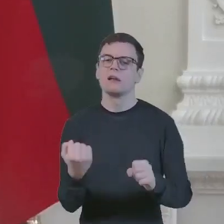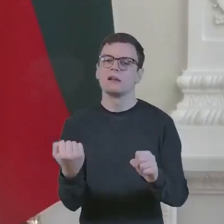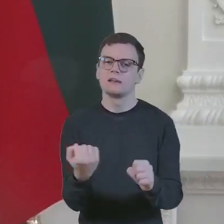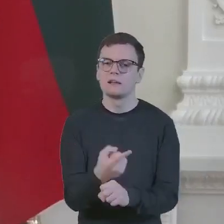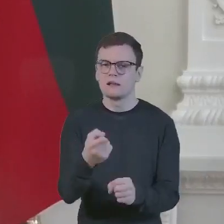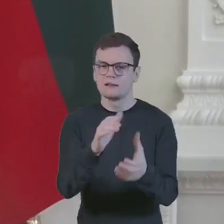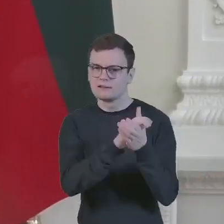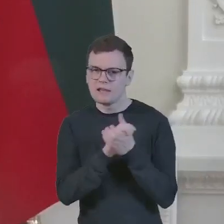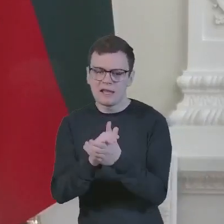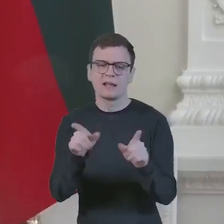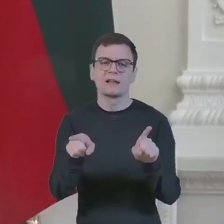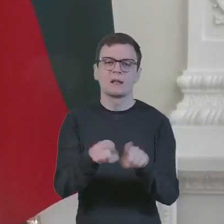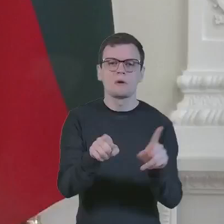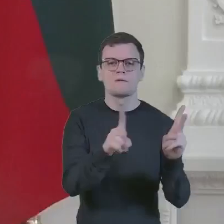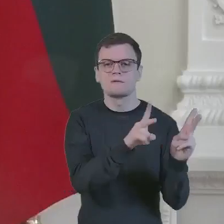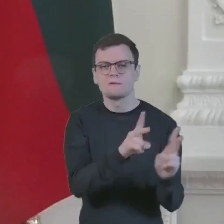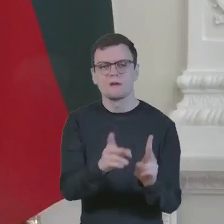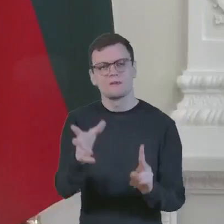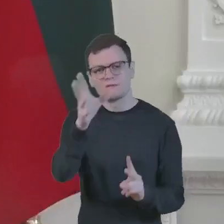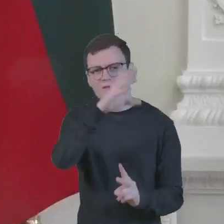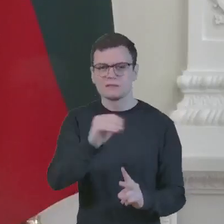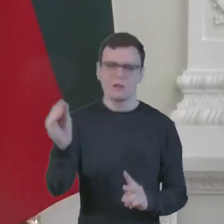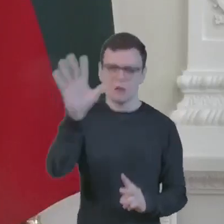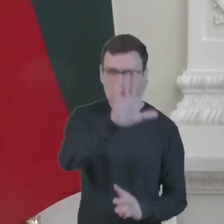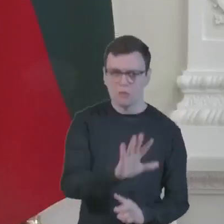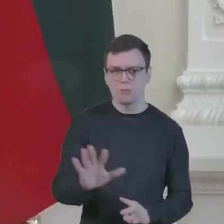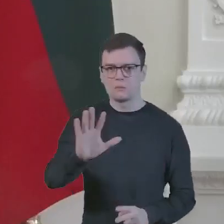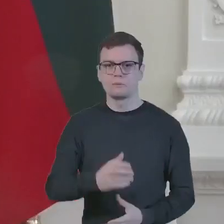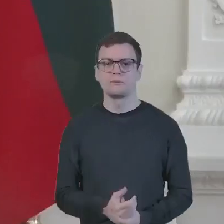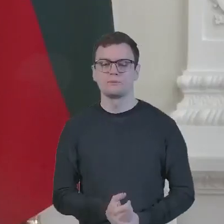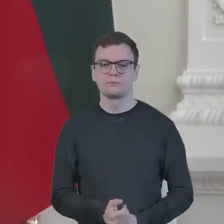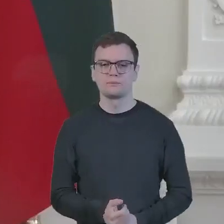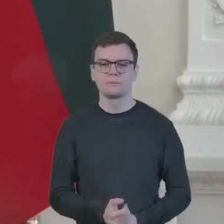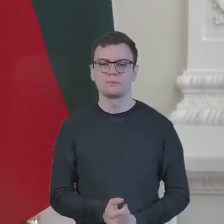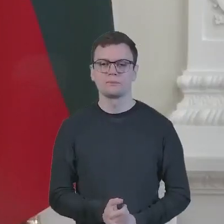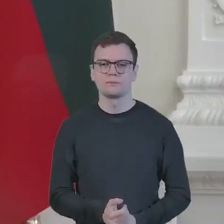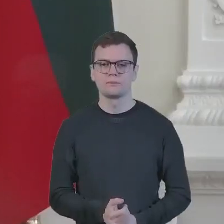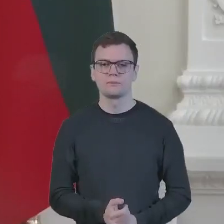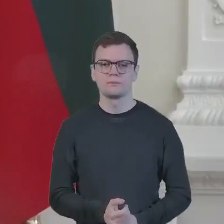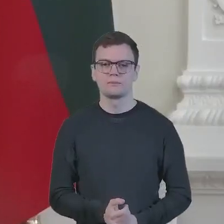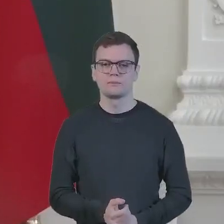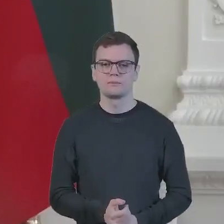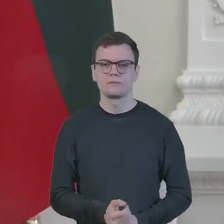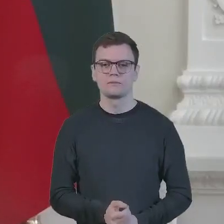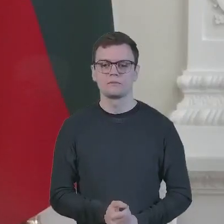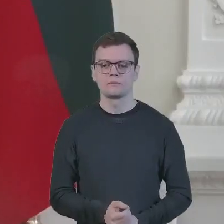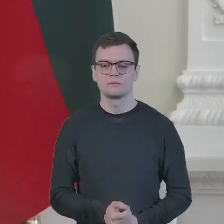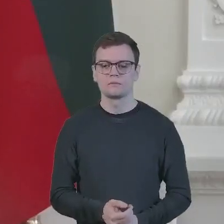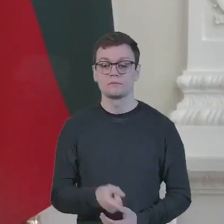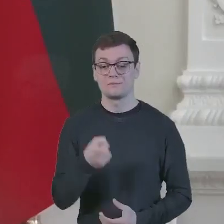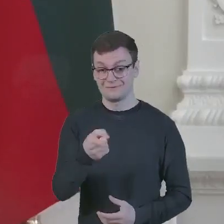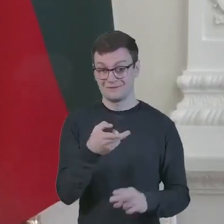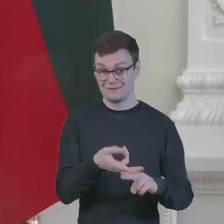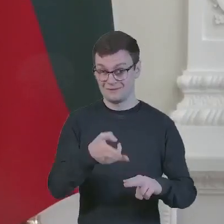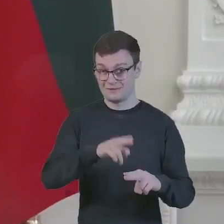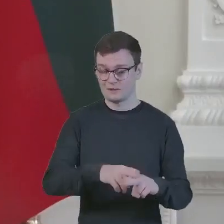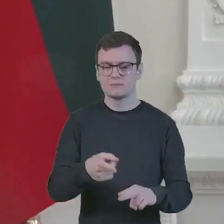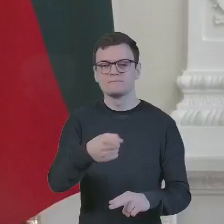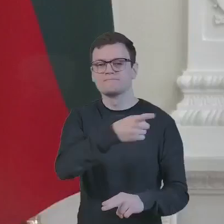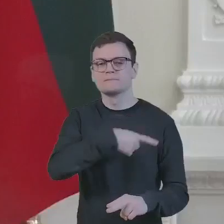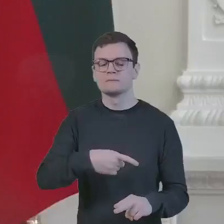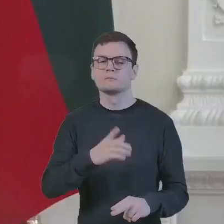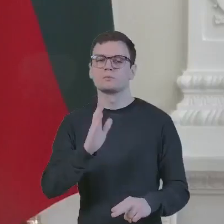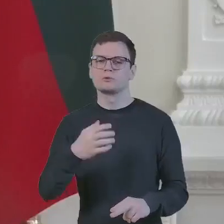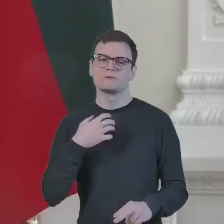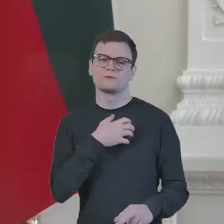We must maintain peace and stability across the entire European continent. And in this respect, I believe